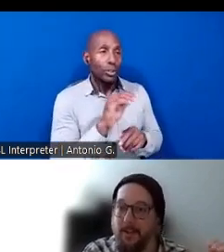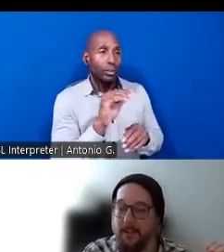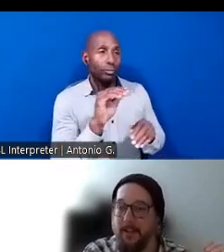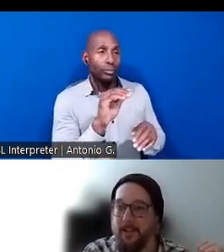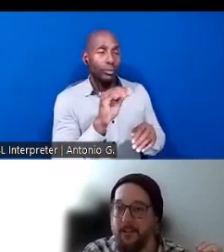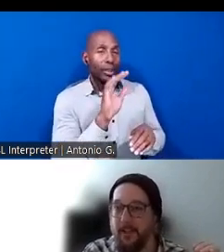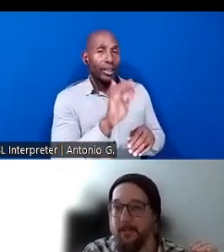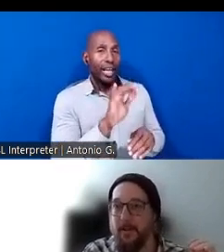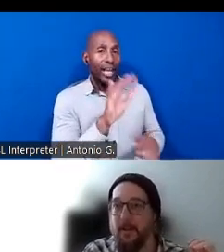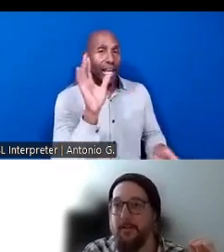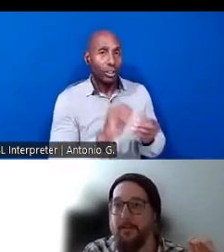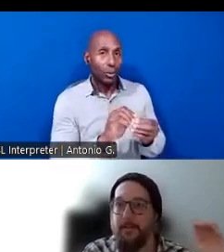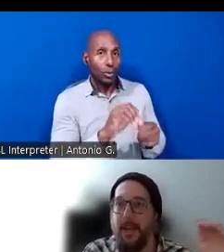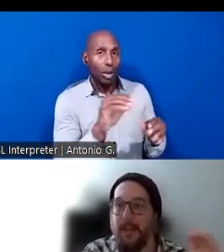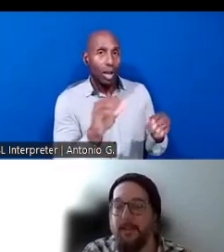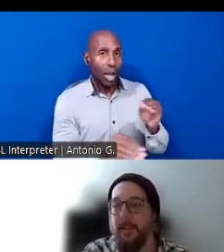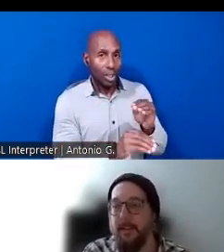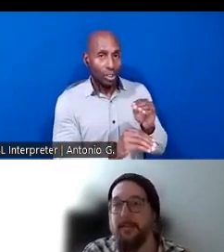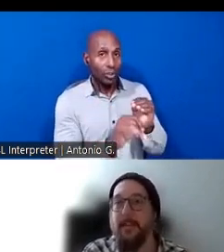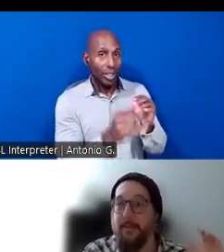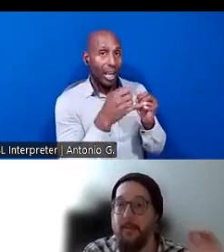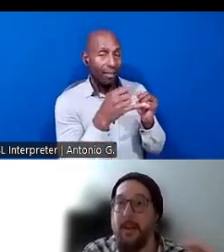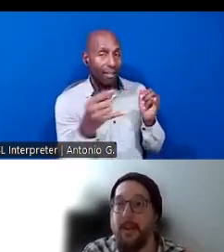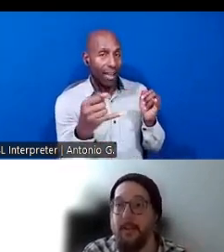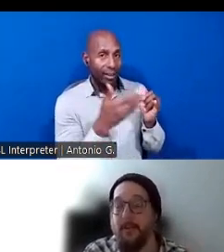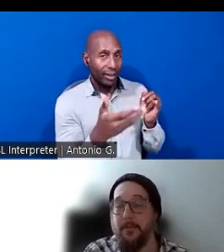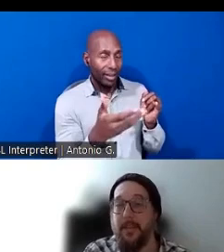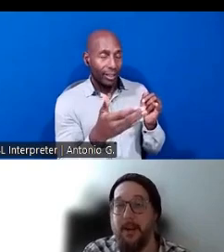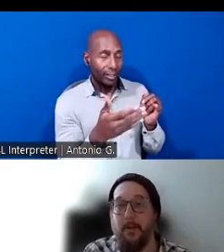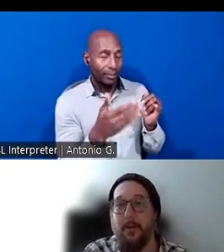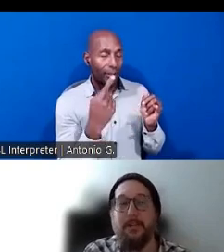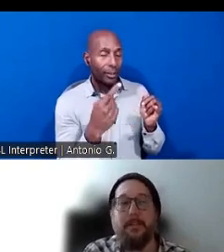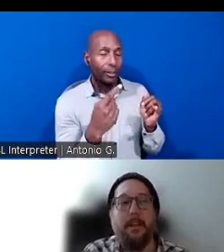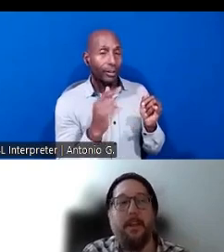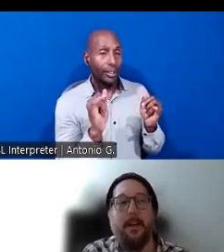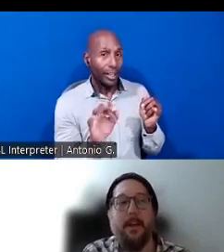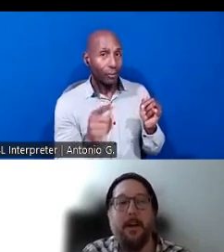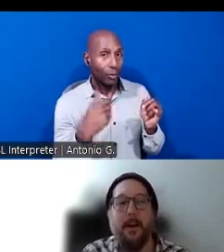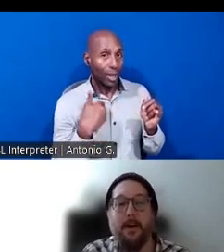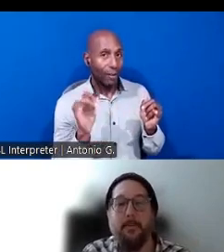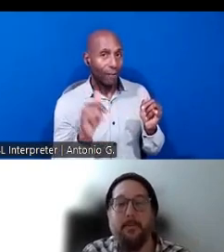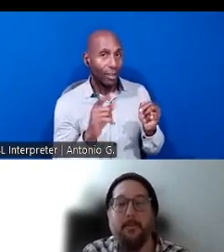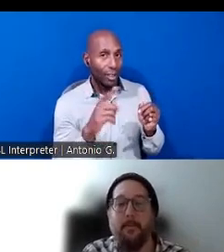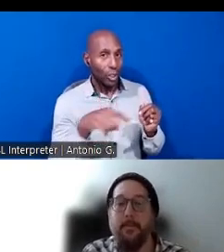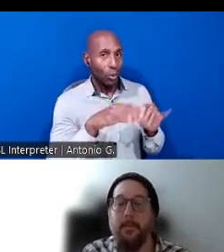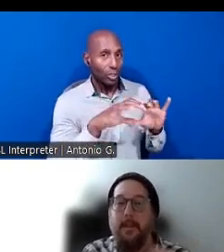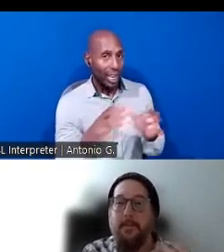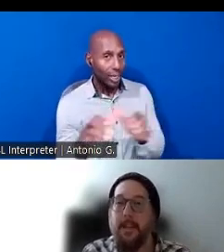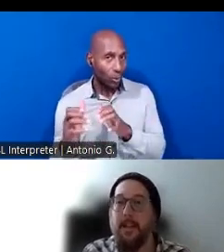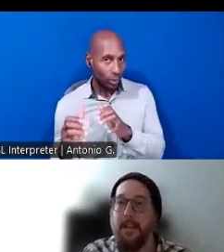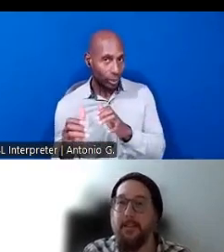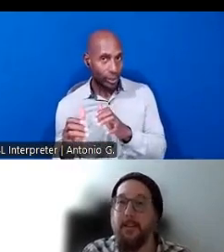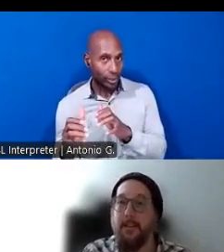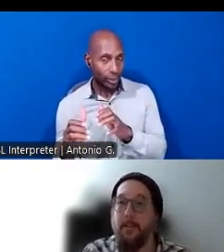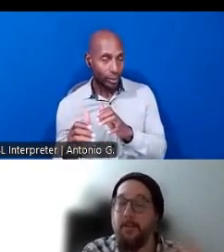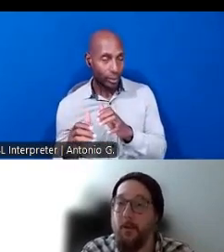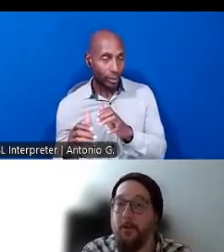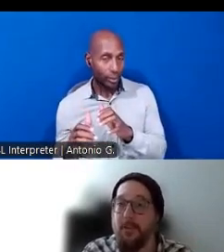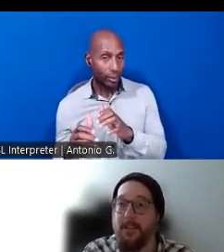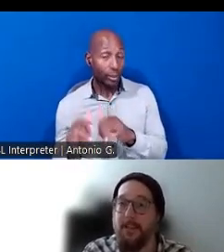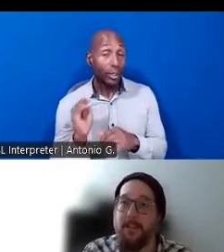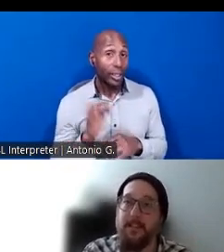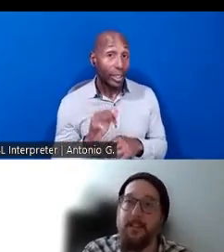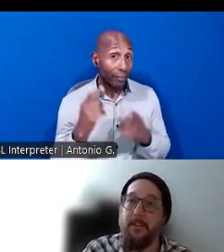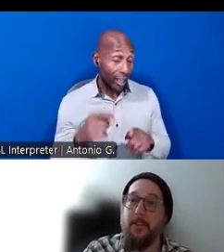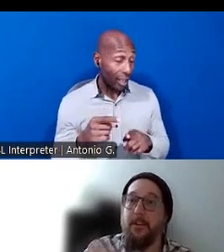FTE calculation of activities if you've got those categories. If they didn't necessarily perform